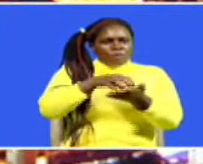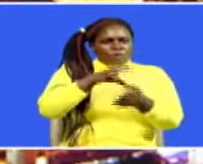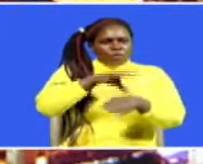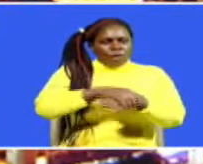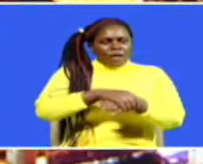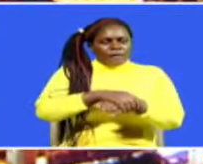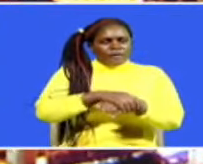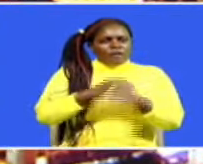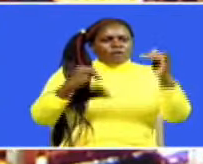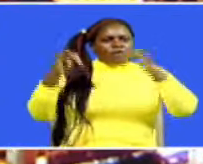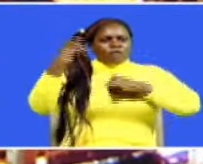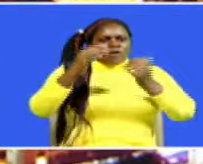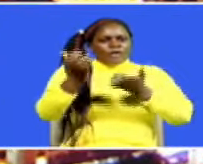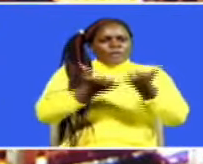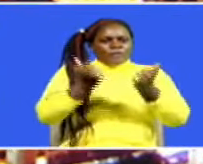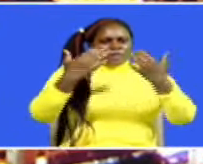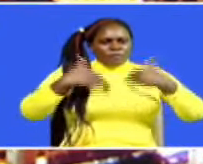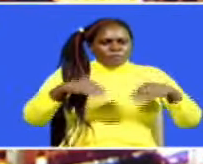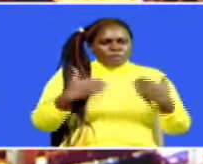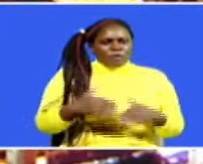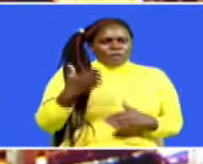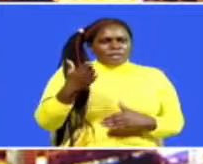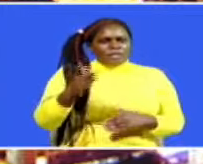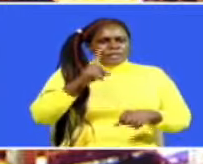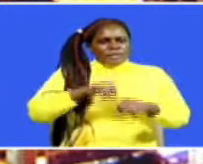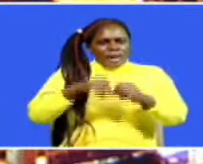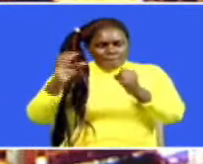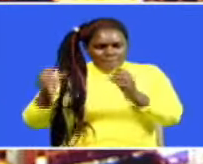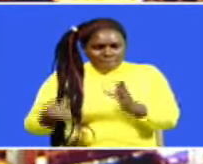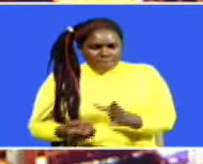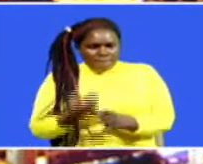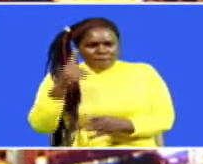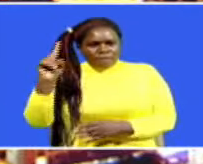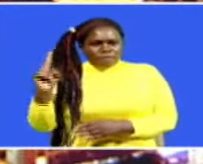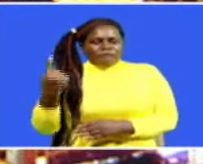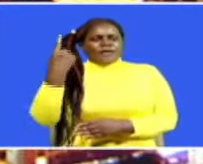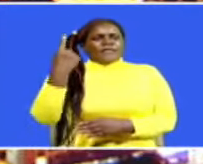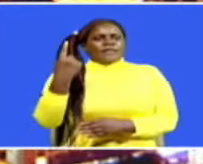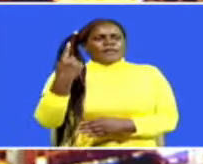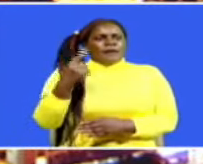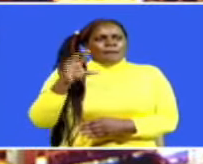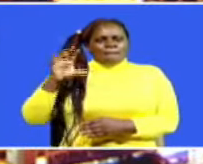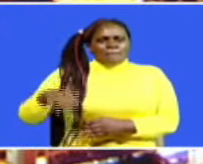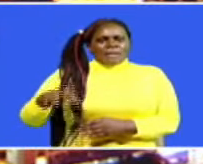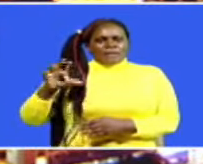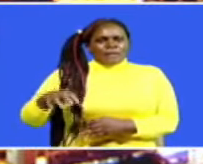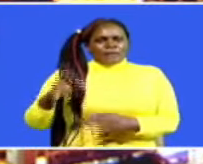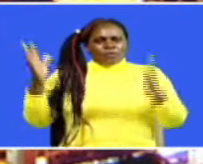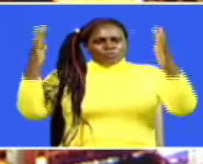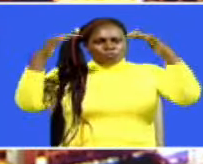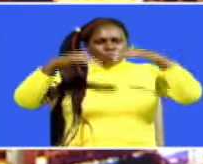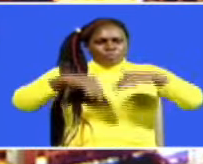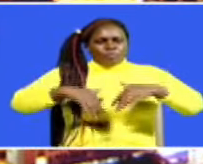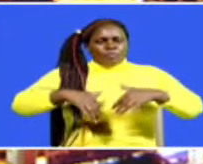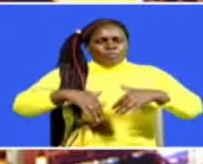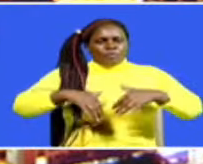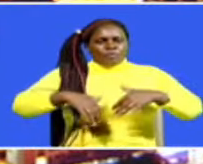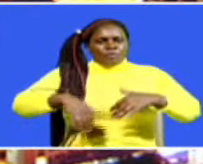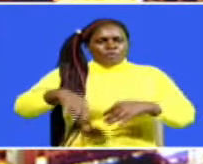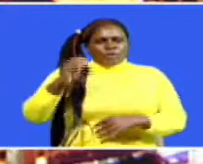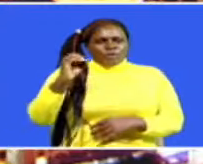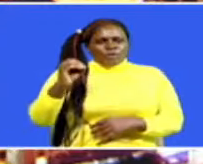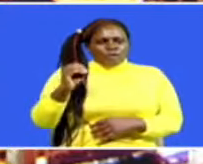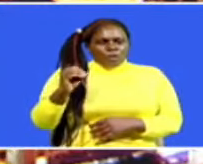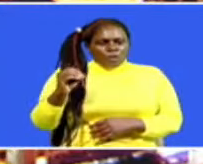foreign investors. This was an observation made during the launch of the first ever matatu wagon assembled in Kenya with zero